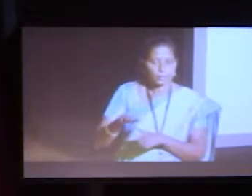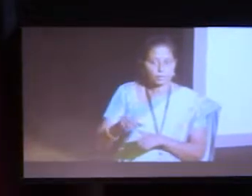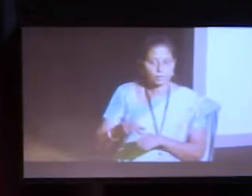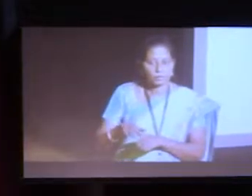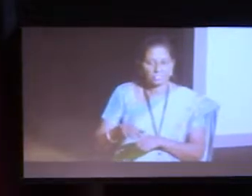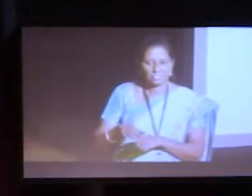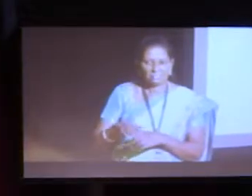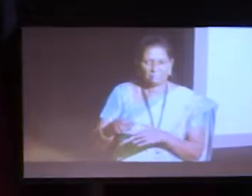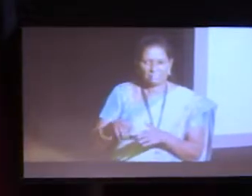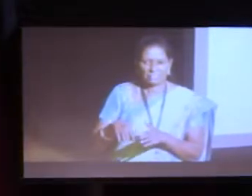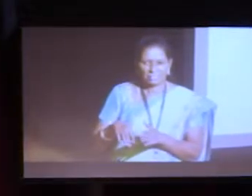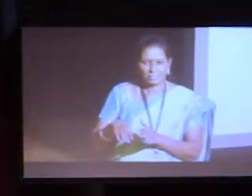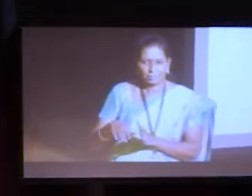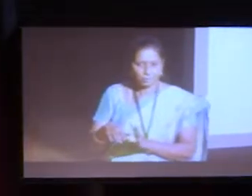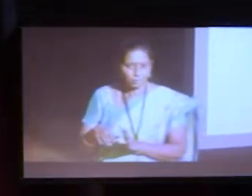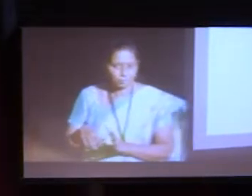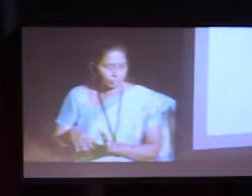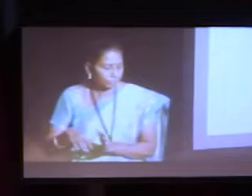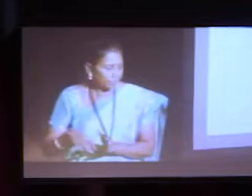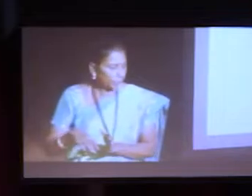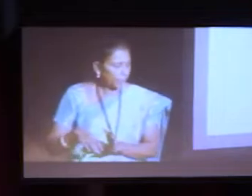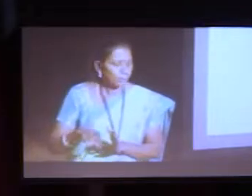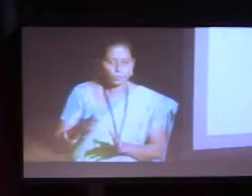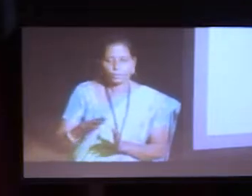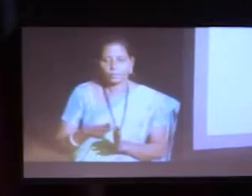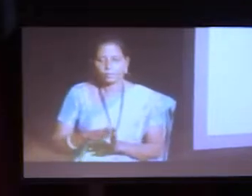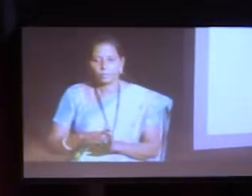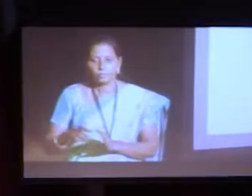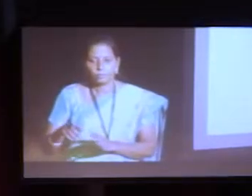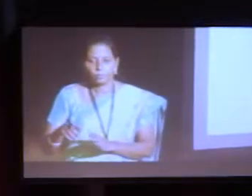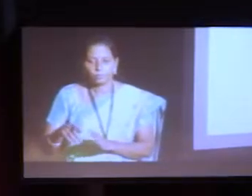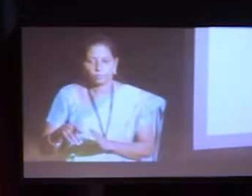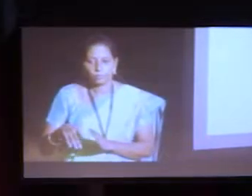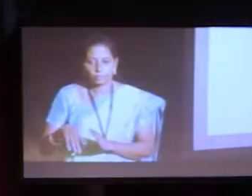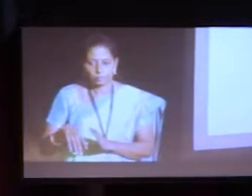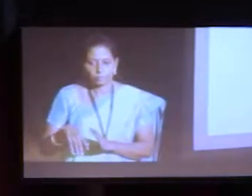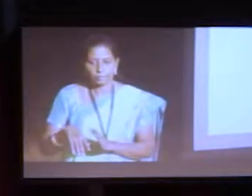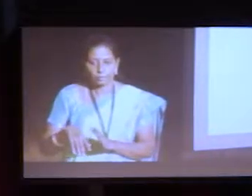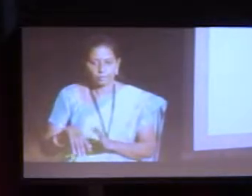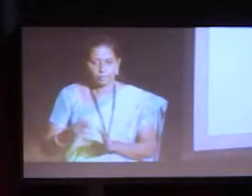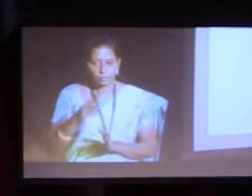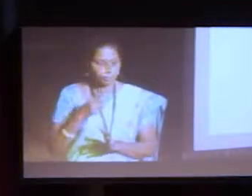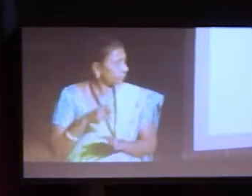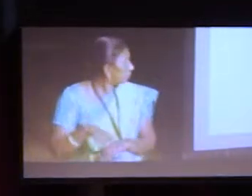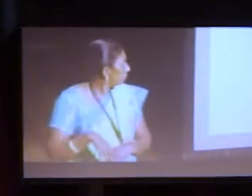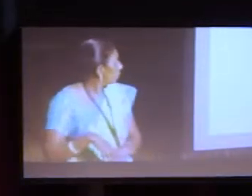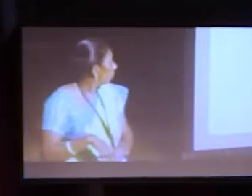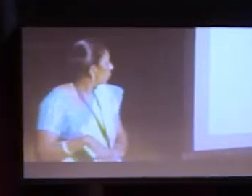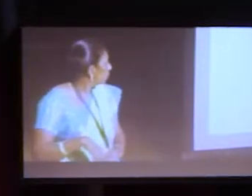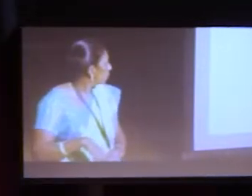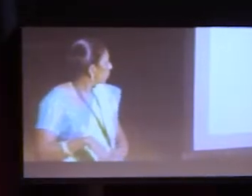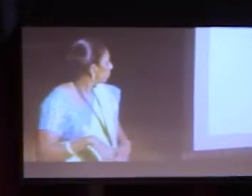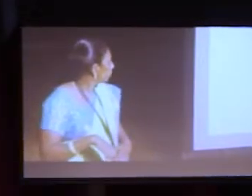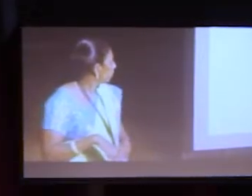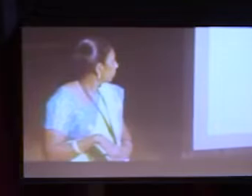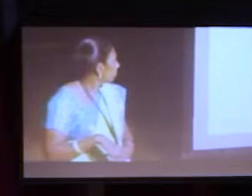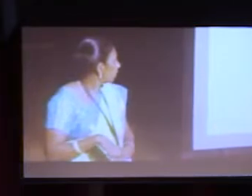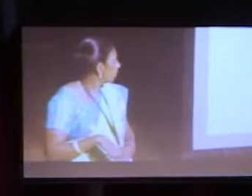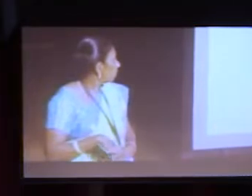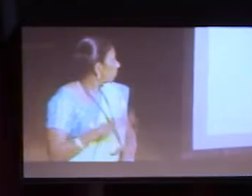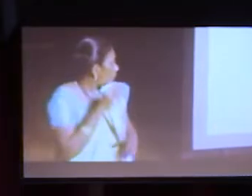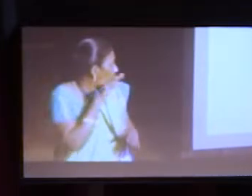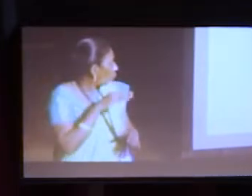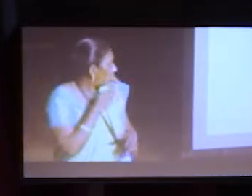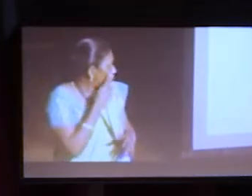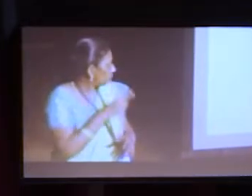managers, project managers, and more, talking about their deafness, their neurodiversity, their autism,